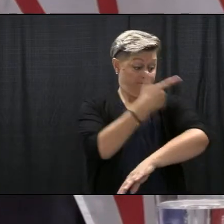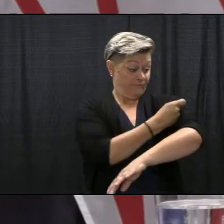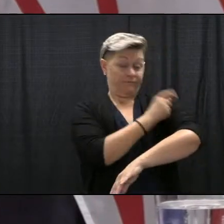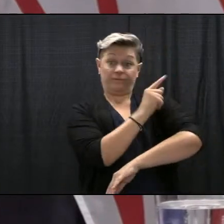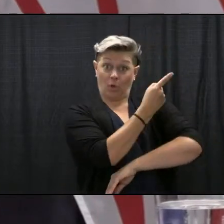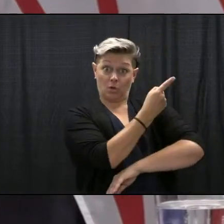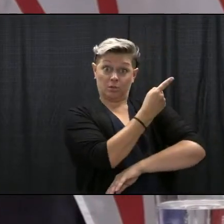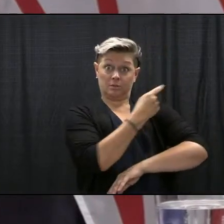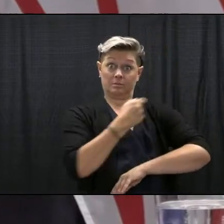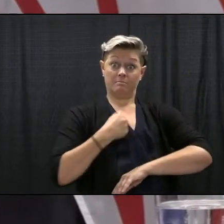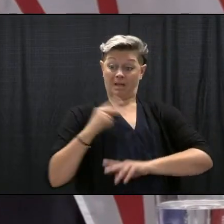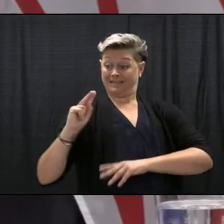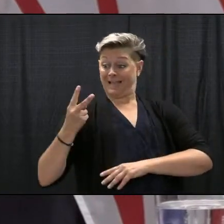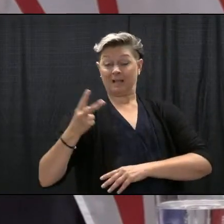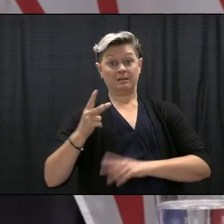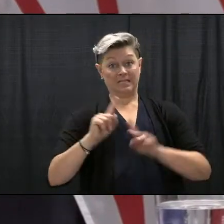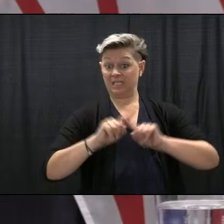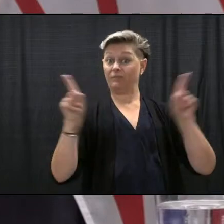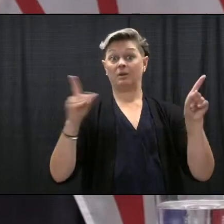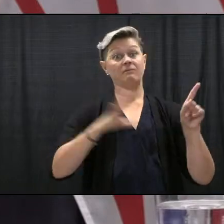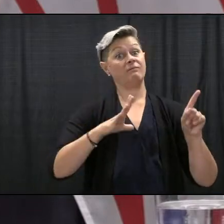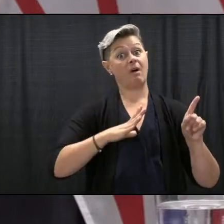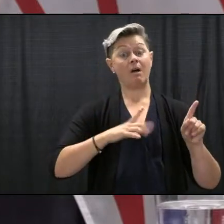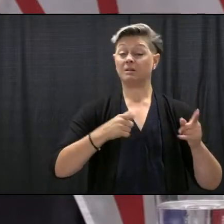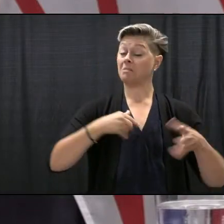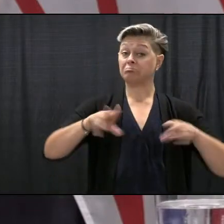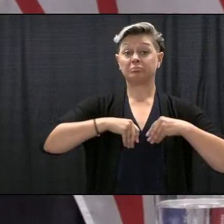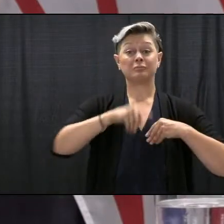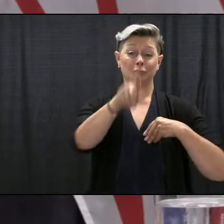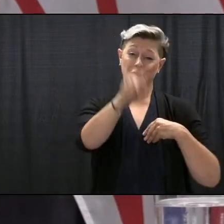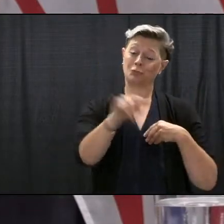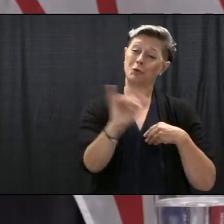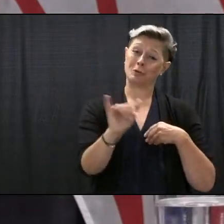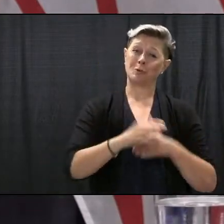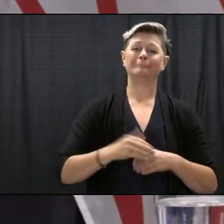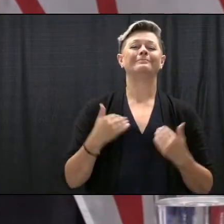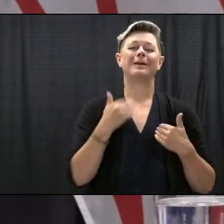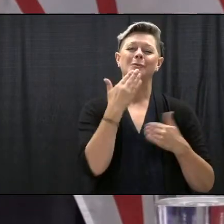than the first one, and I'm totally fine with that, so you should be too. Have a good day.